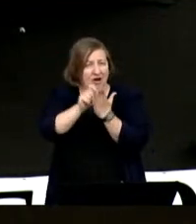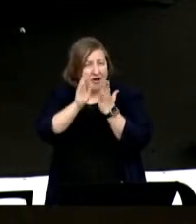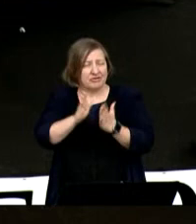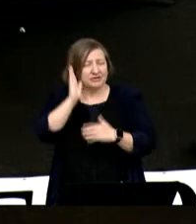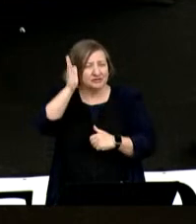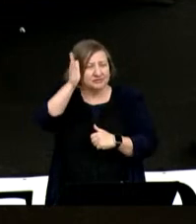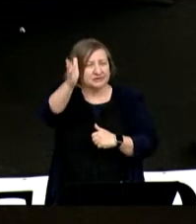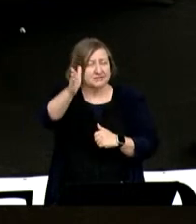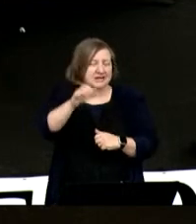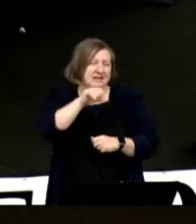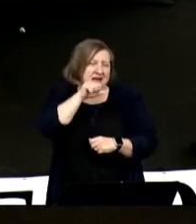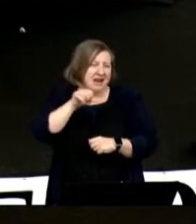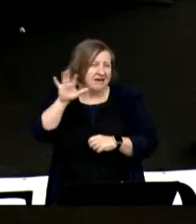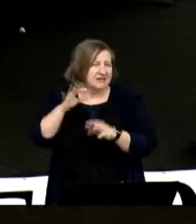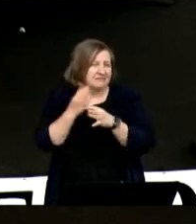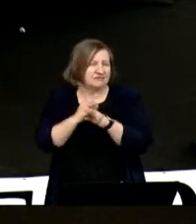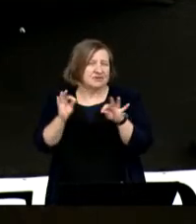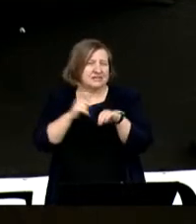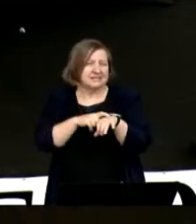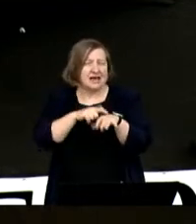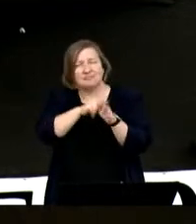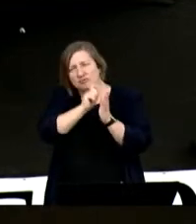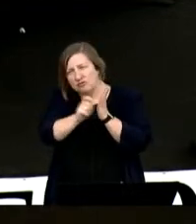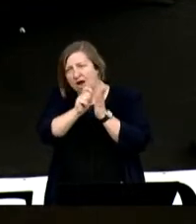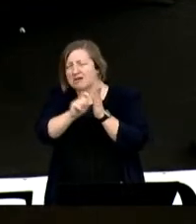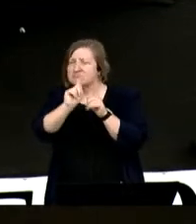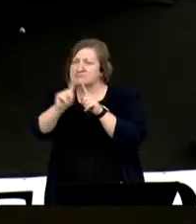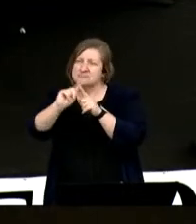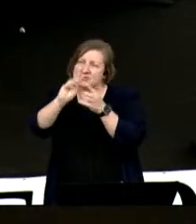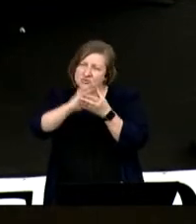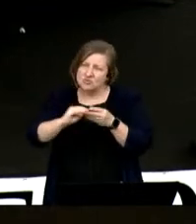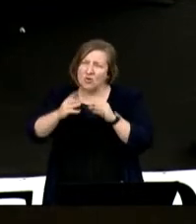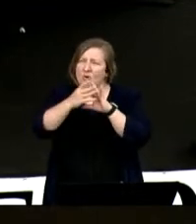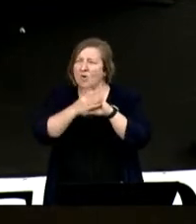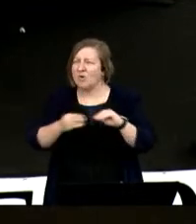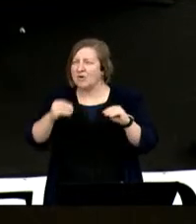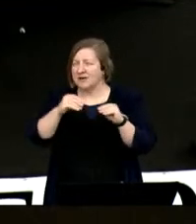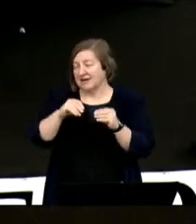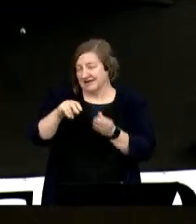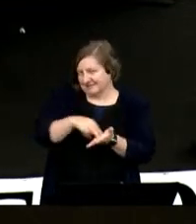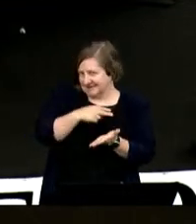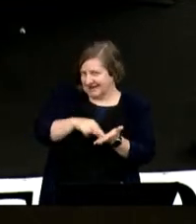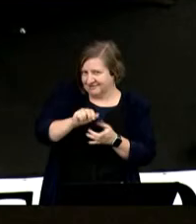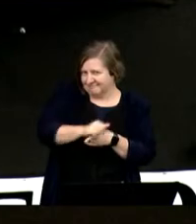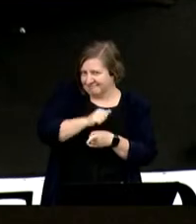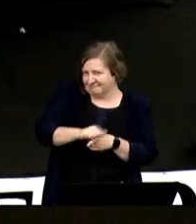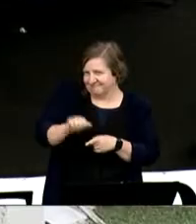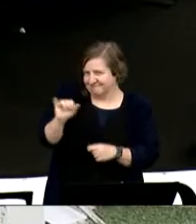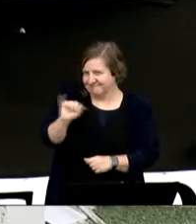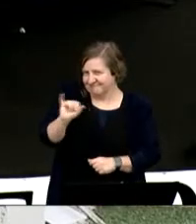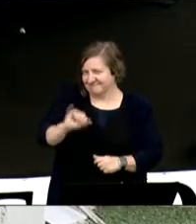to spend his free time writing various stories and working on dance moves as well.